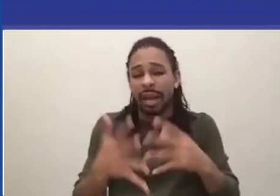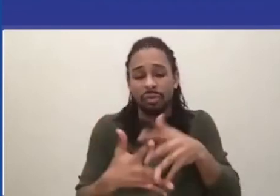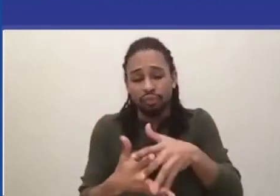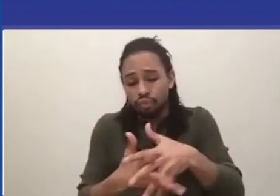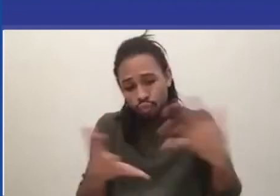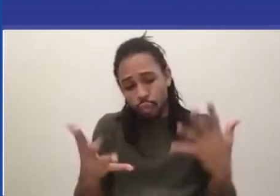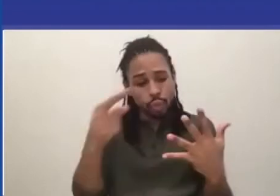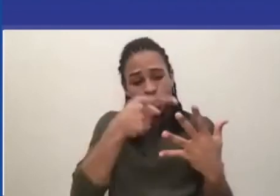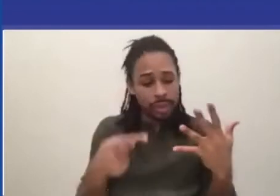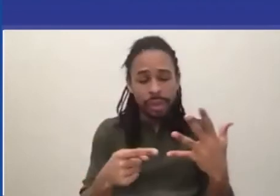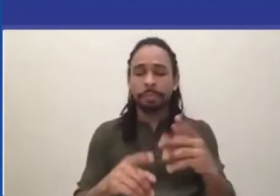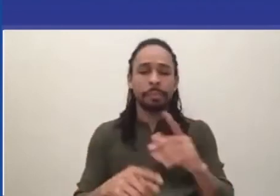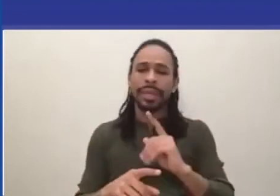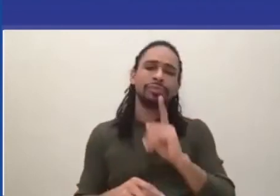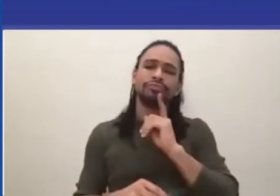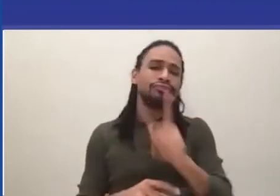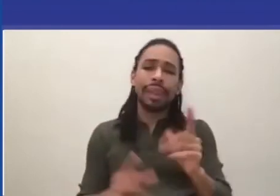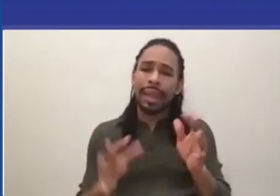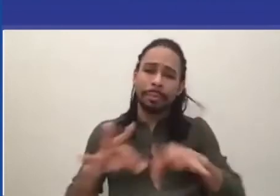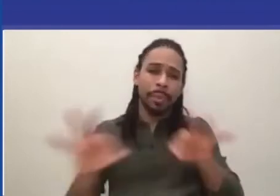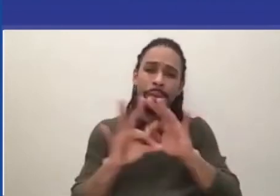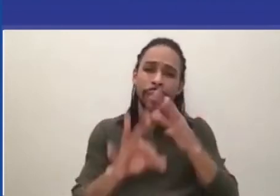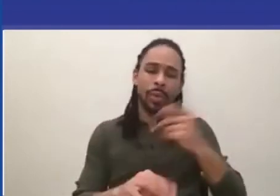it off. It's